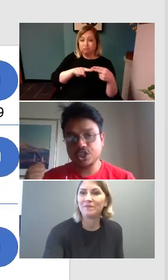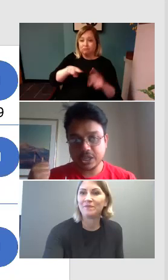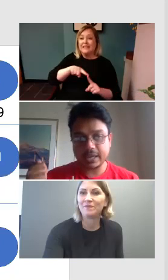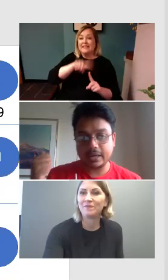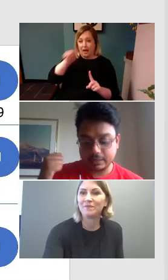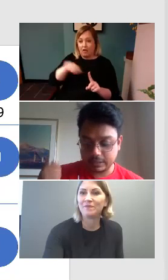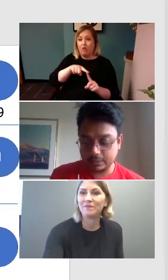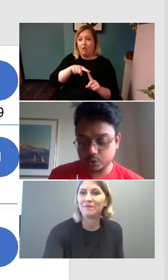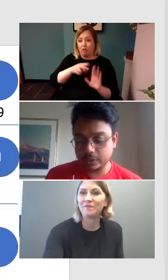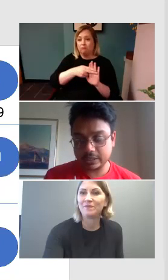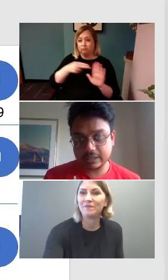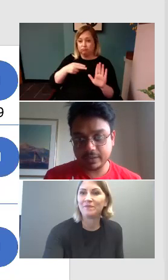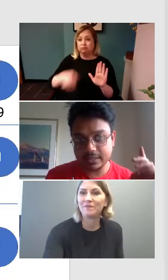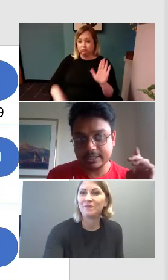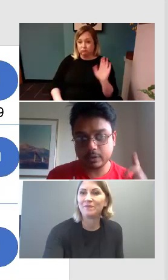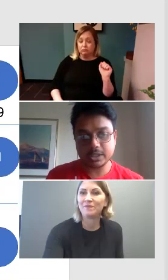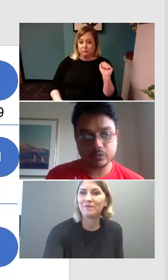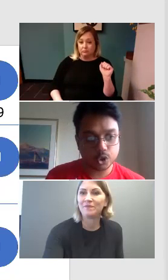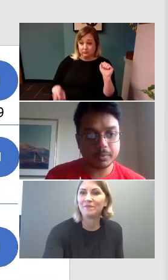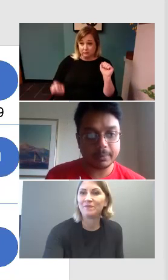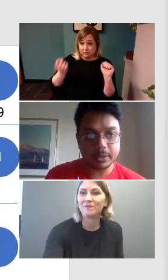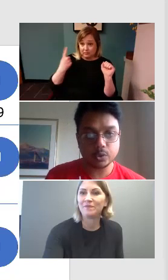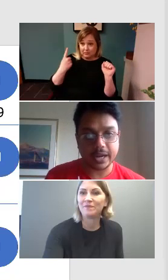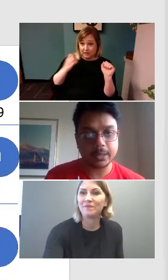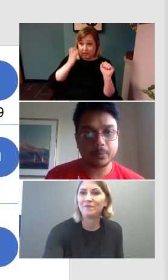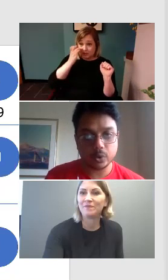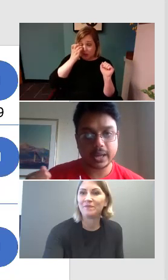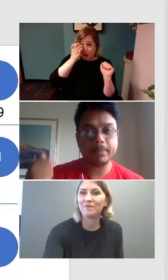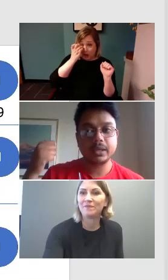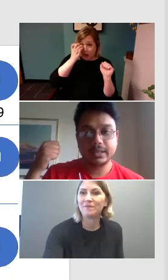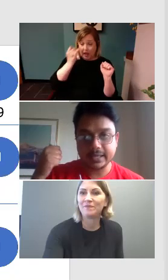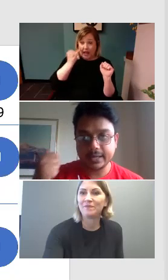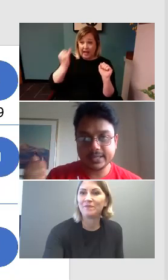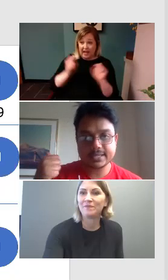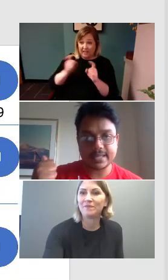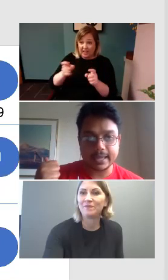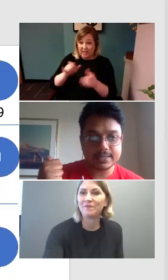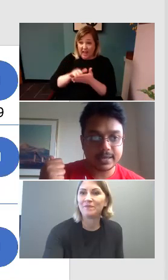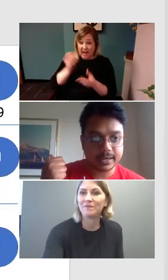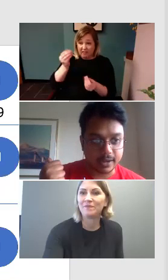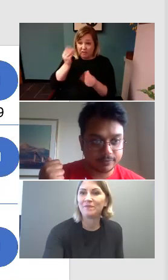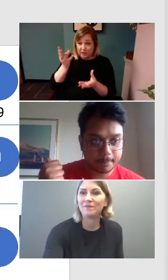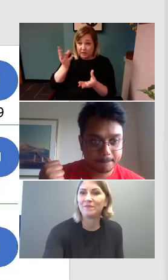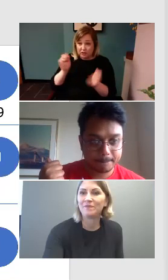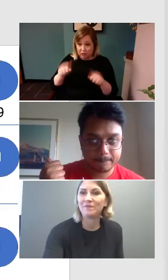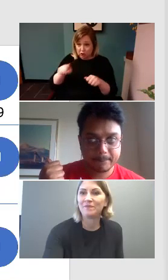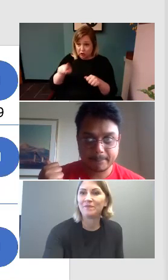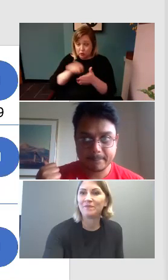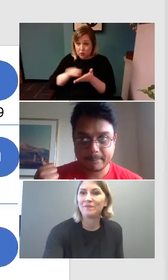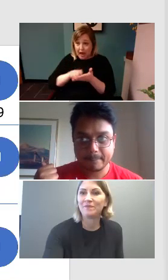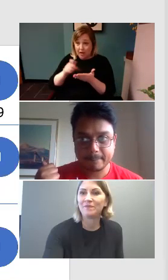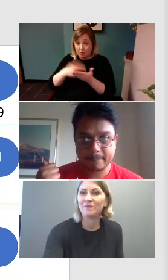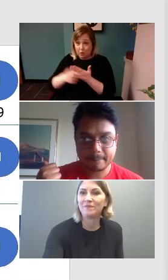how we can check? And so given this information, would you be able to write a program that can detect cycles in a graph?